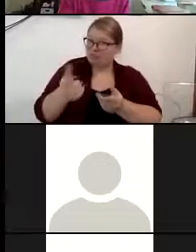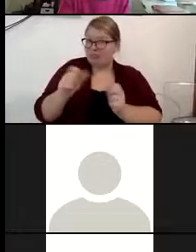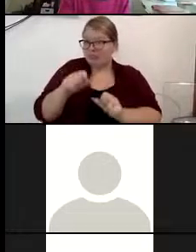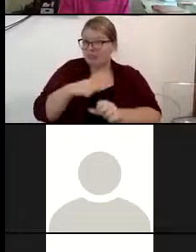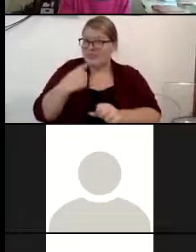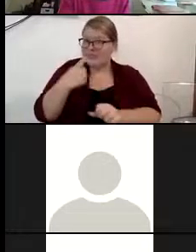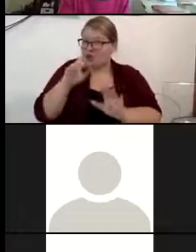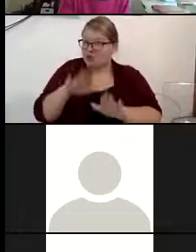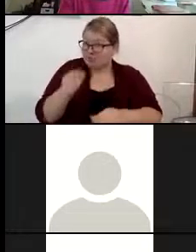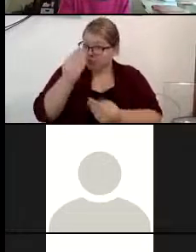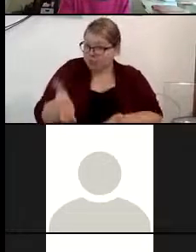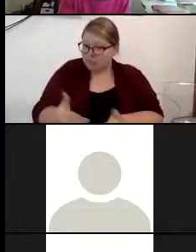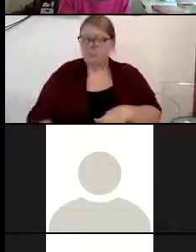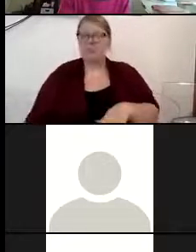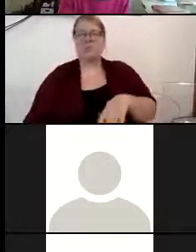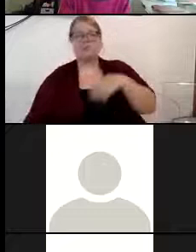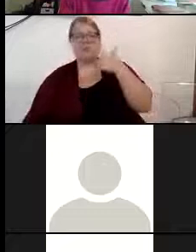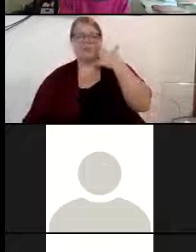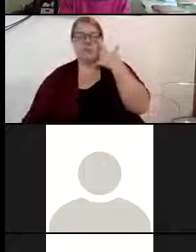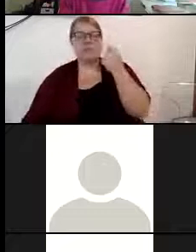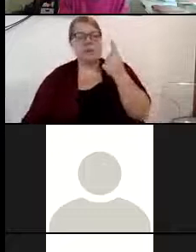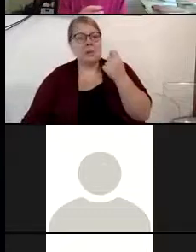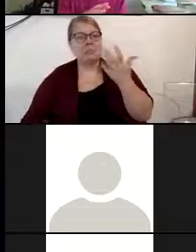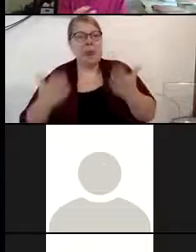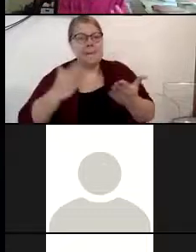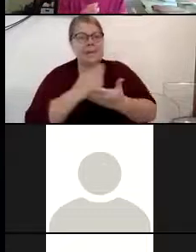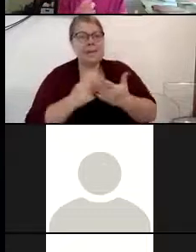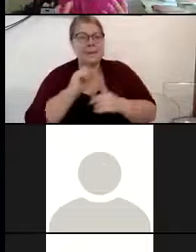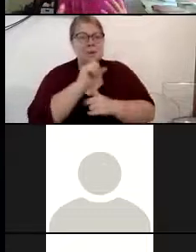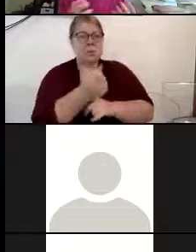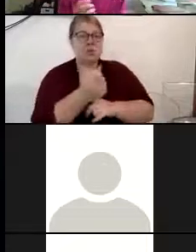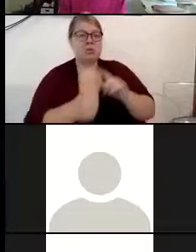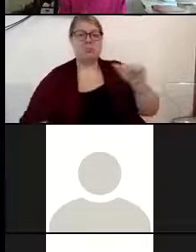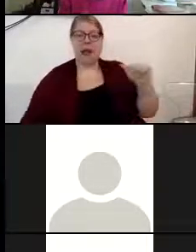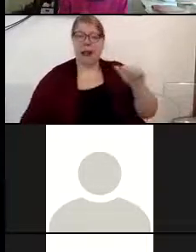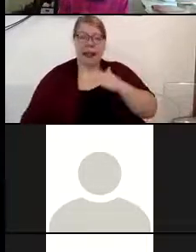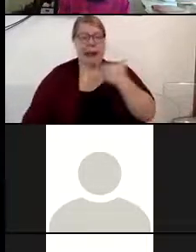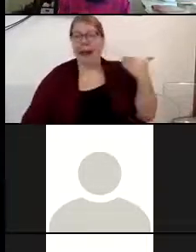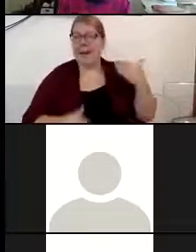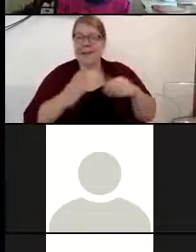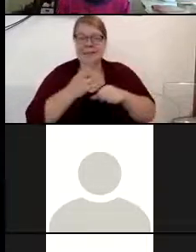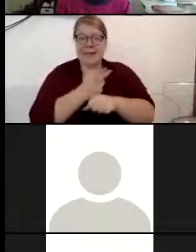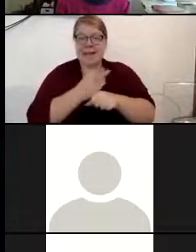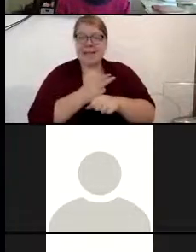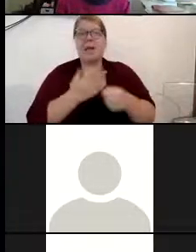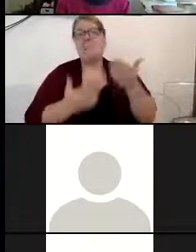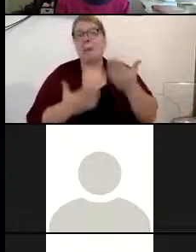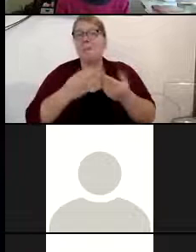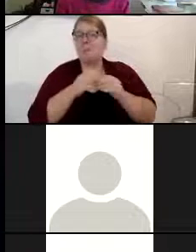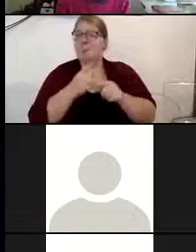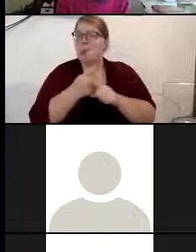Now, there certainly may be certain situations where abstinence may seem like a more appropriate